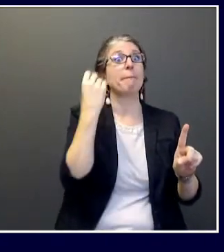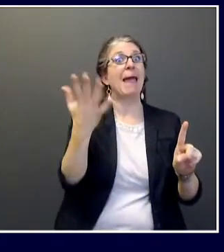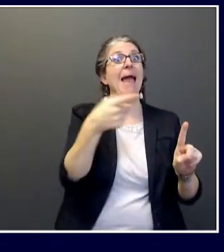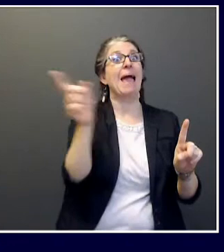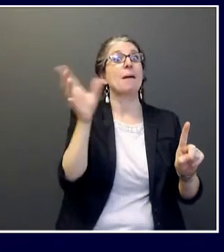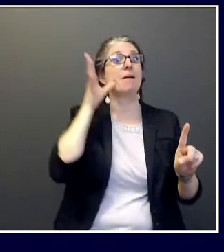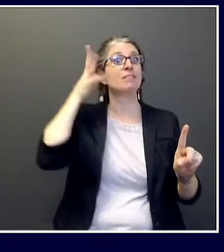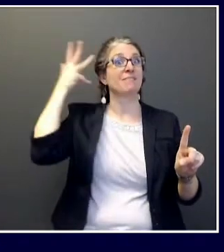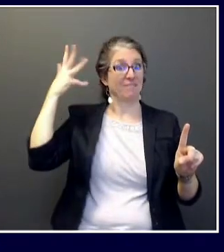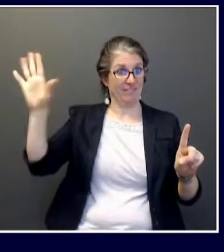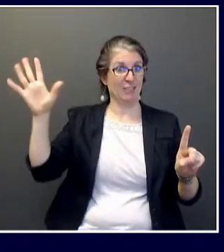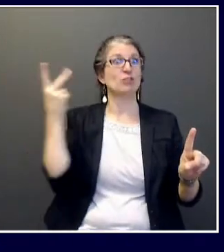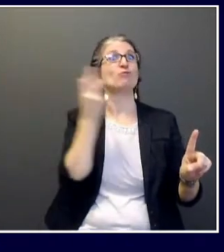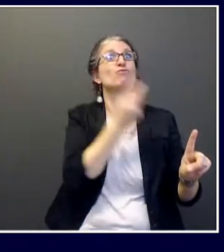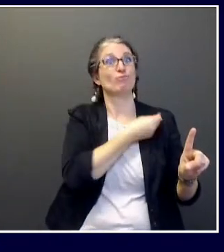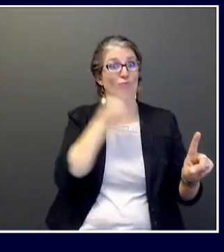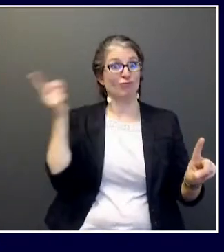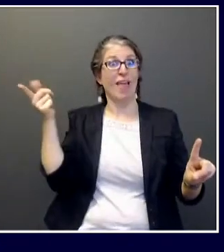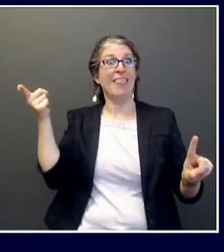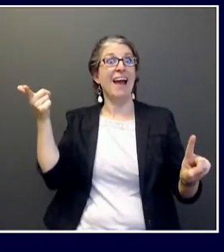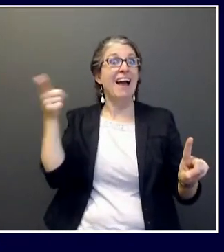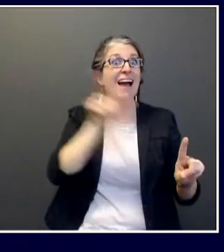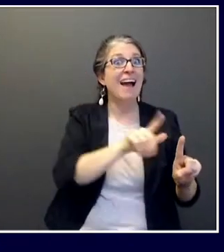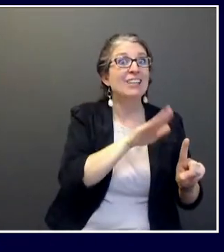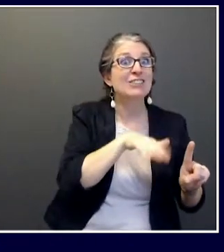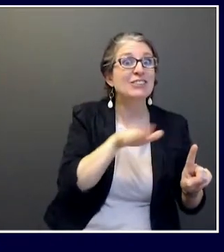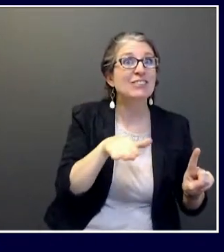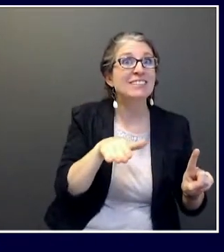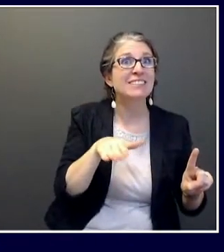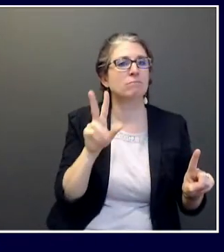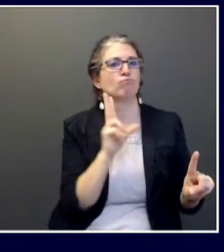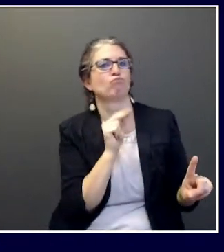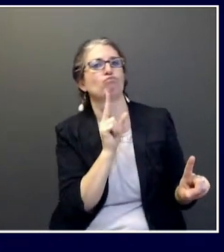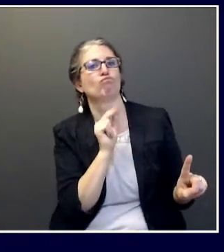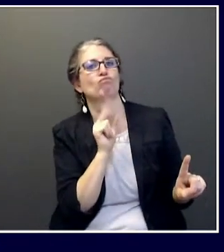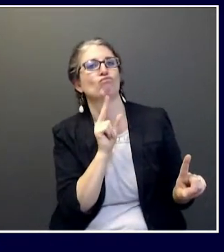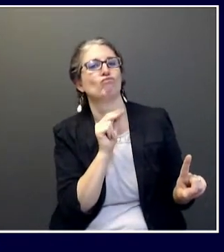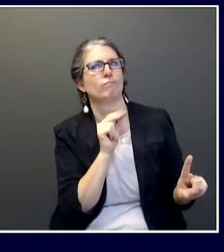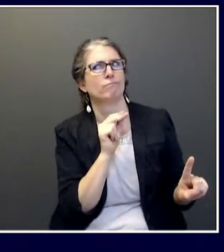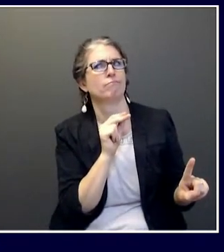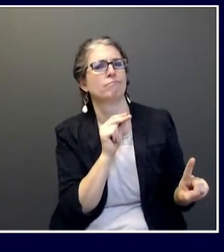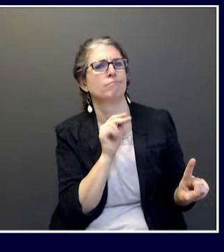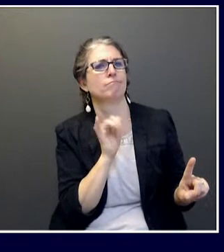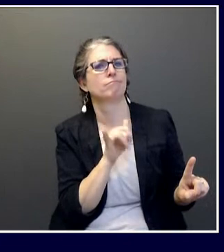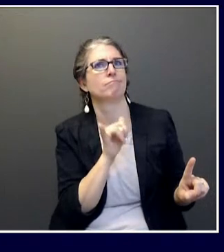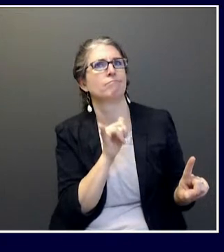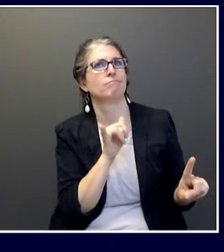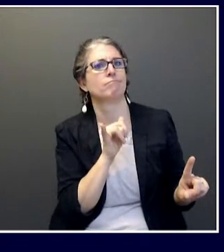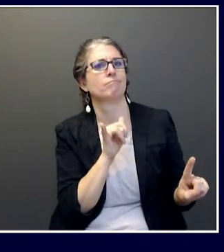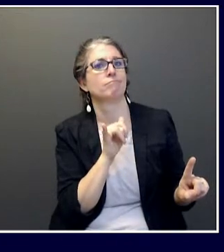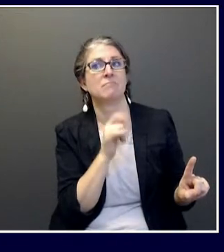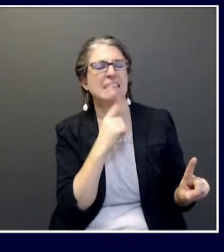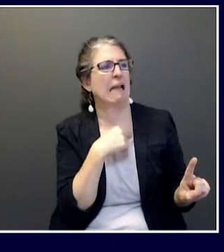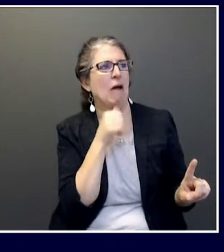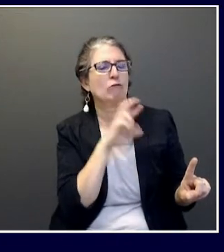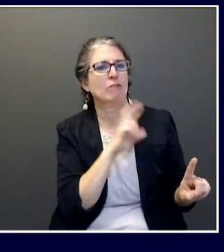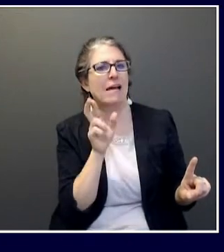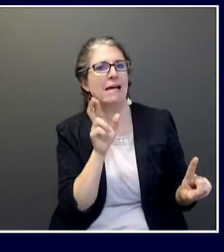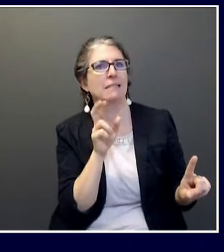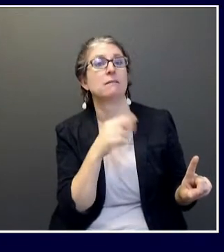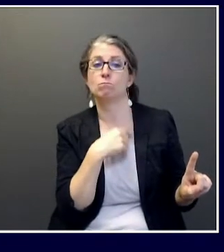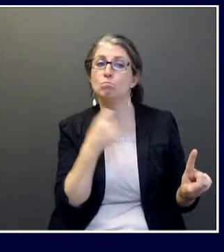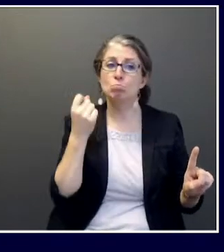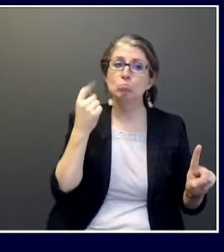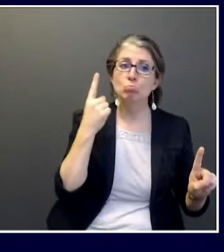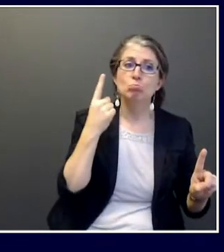concerns about vaccinating their children from the ages of 5 to 11. So right off the bat, the first phase or the first element, Eric, starts